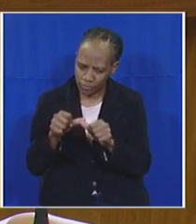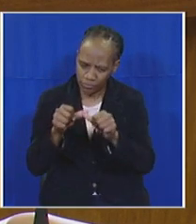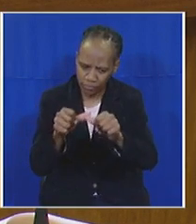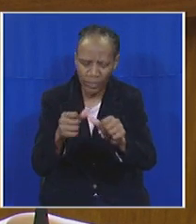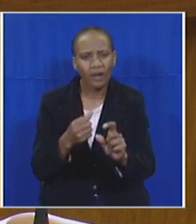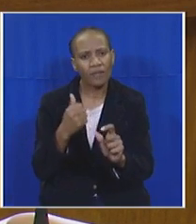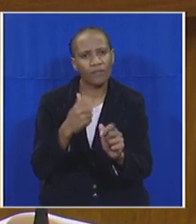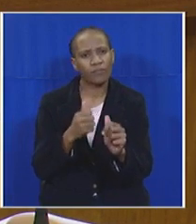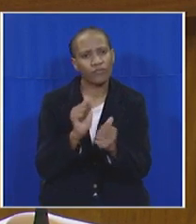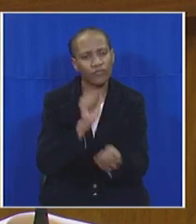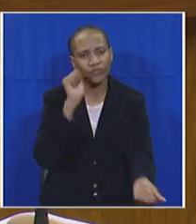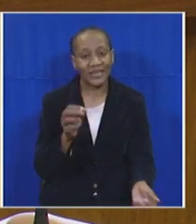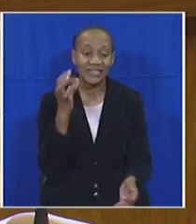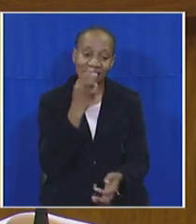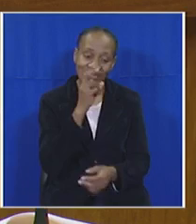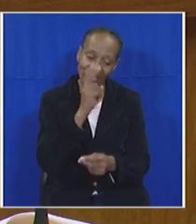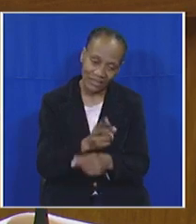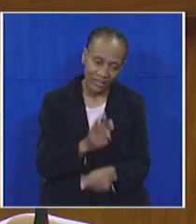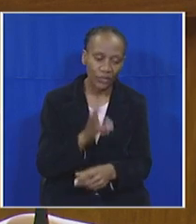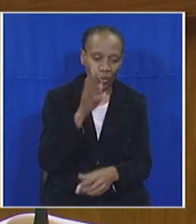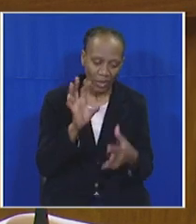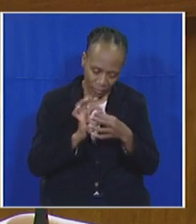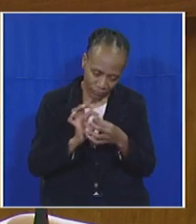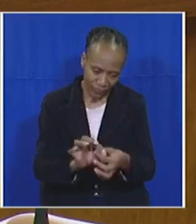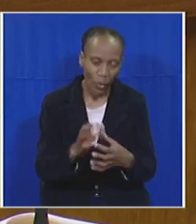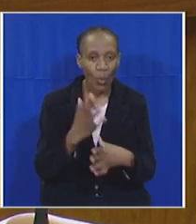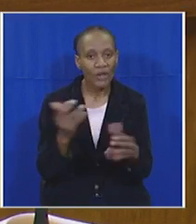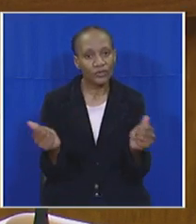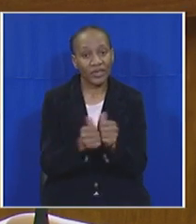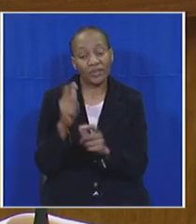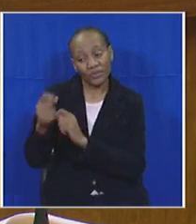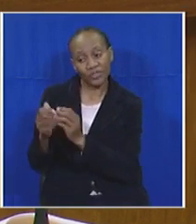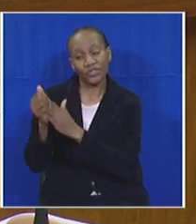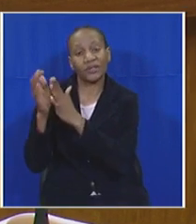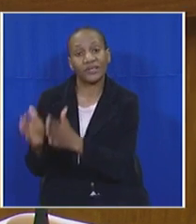democracy, has reiterated its commitment by working with traditional leaders